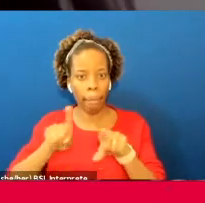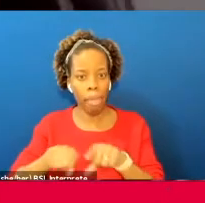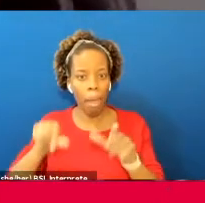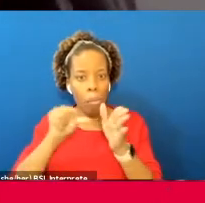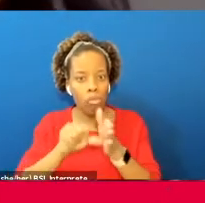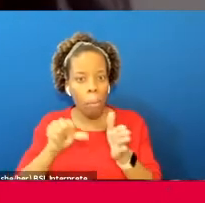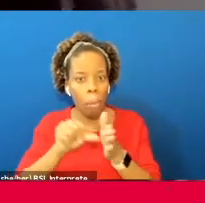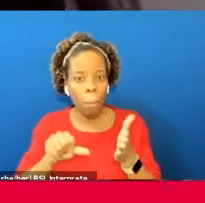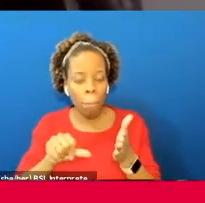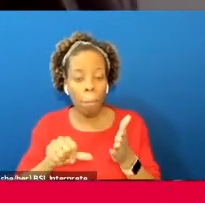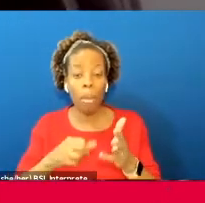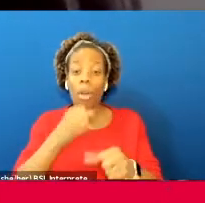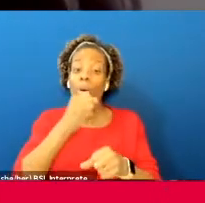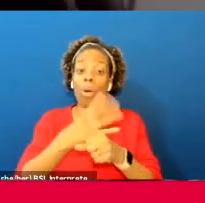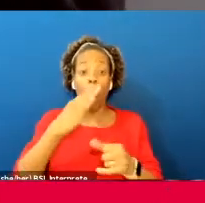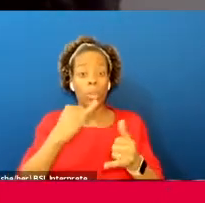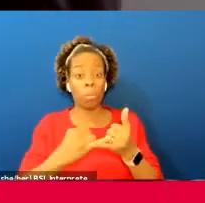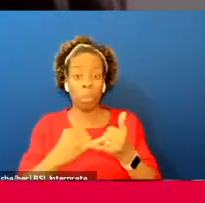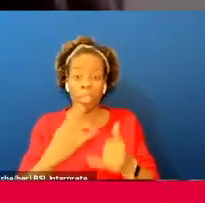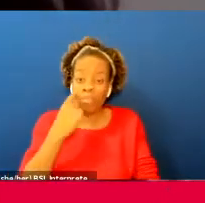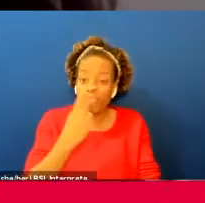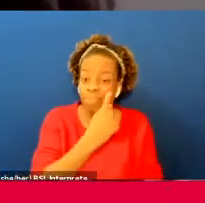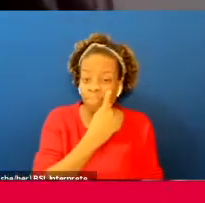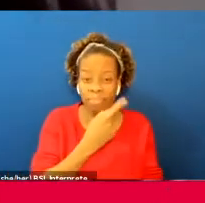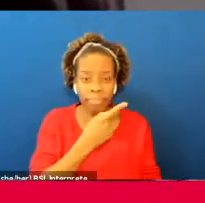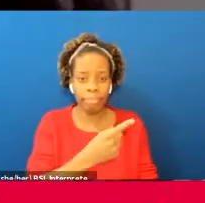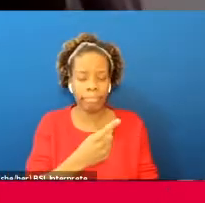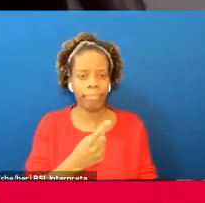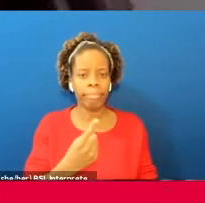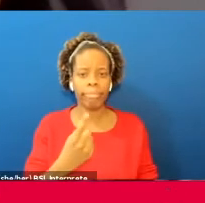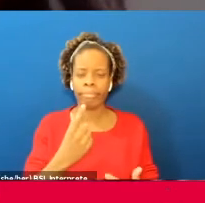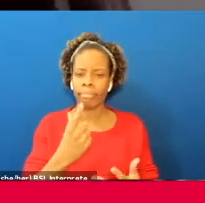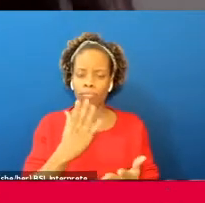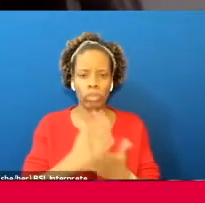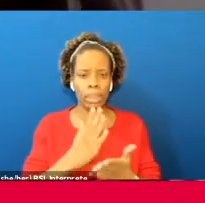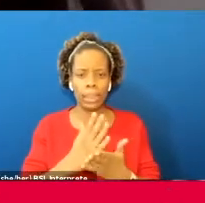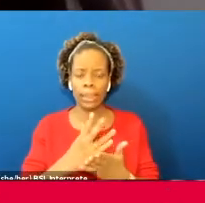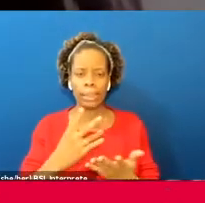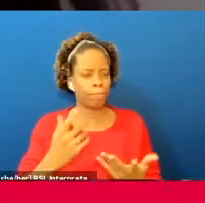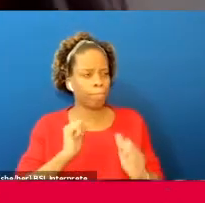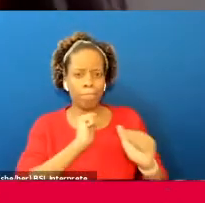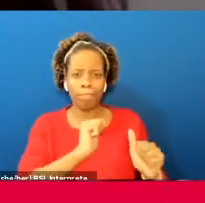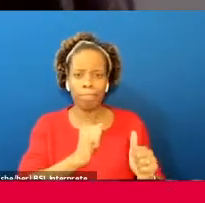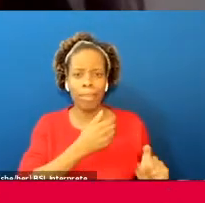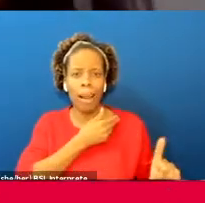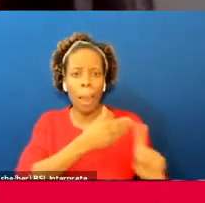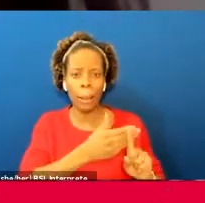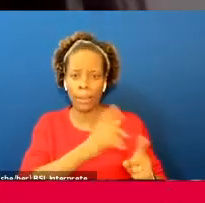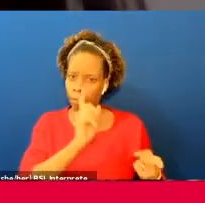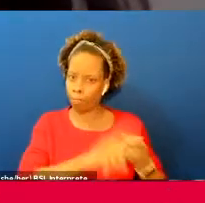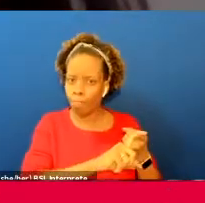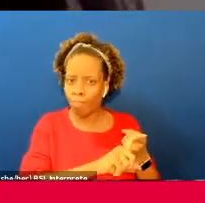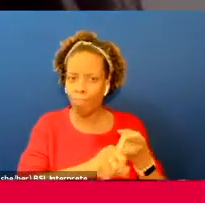Goldsmiths is just embedded in colonial legacies. So when I was an organizer within